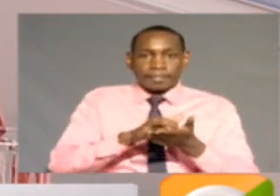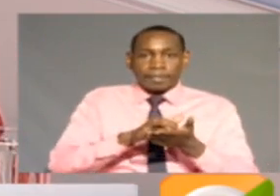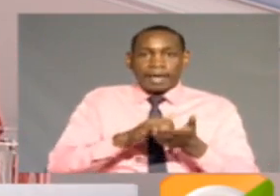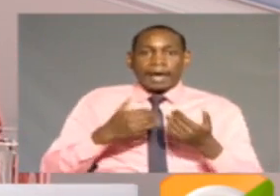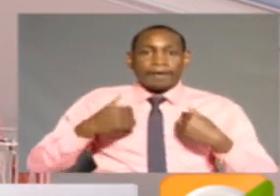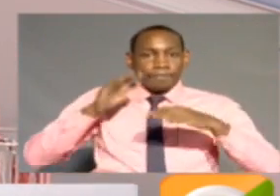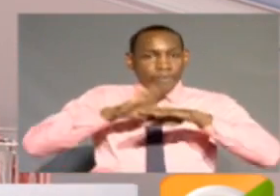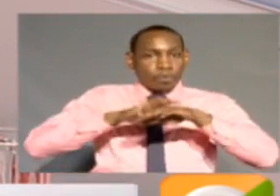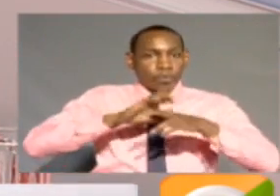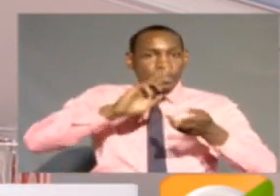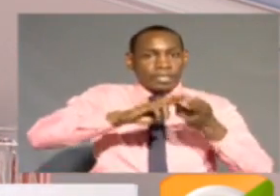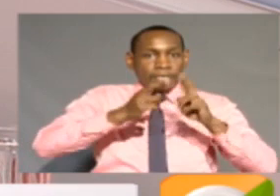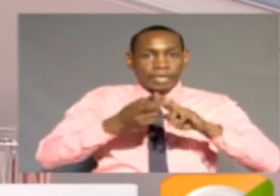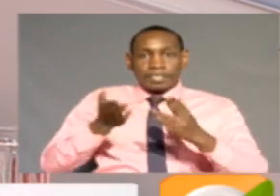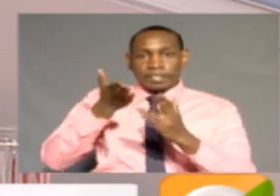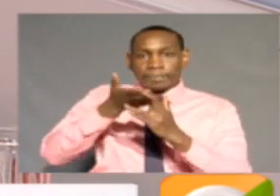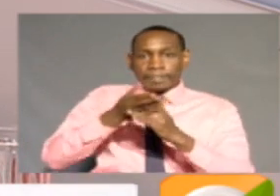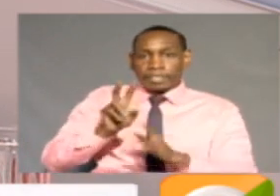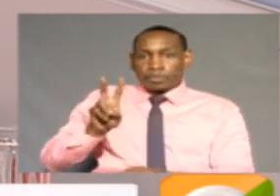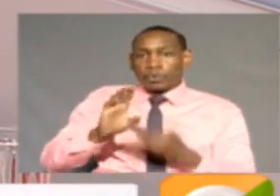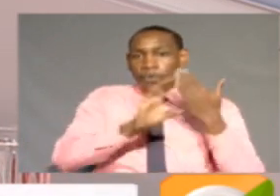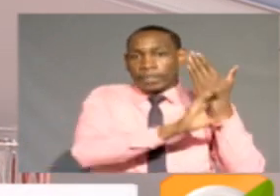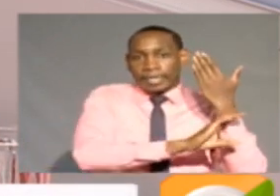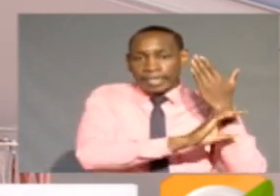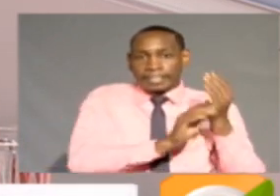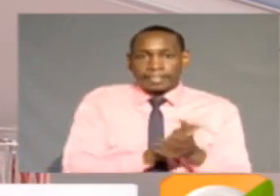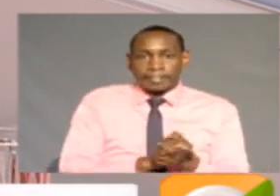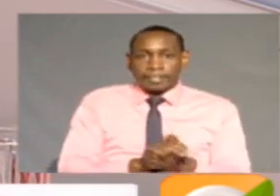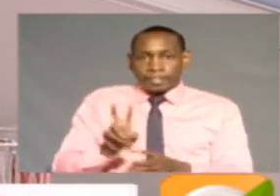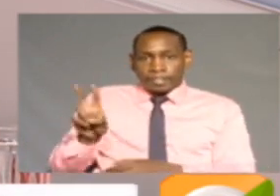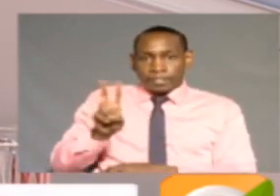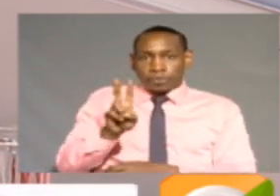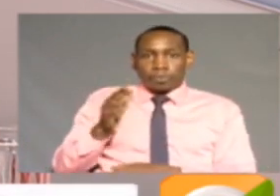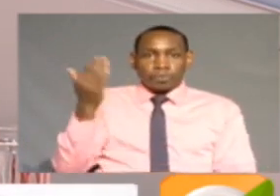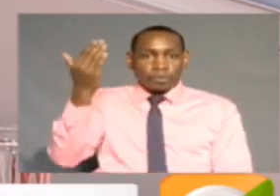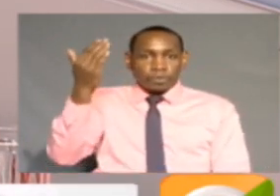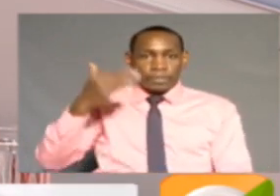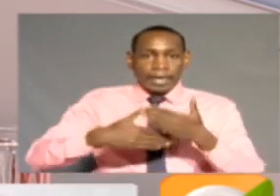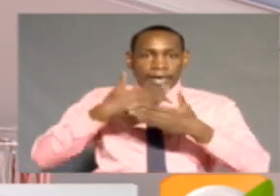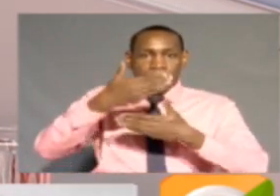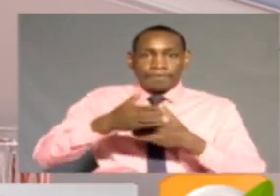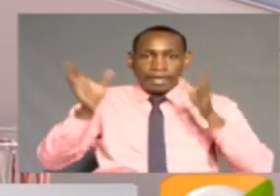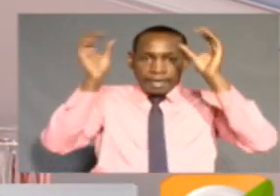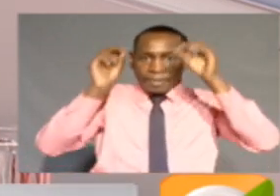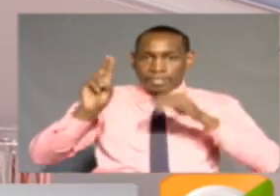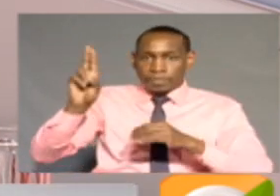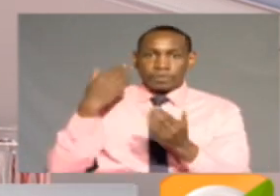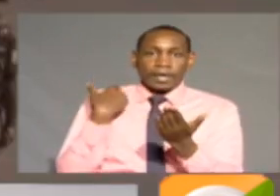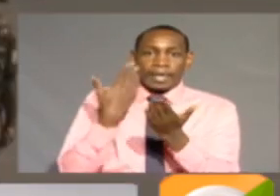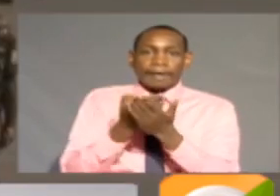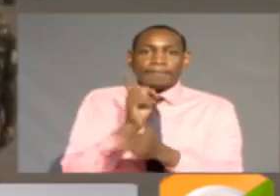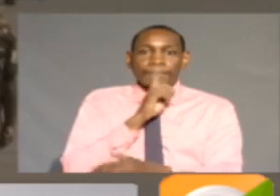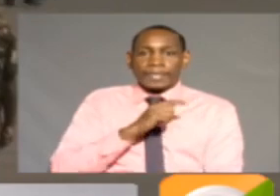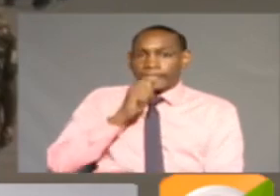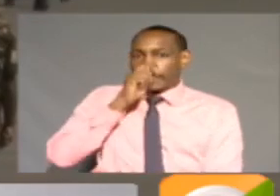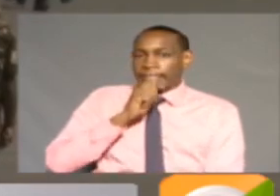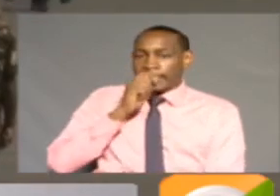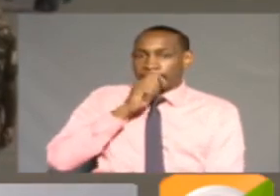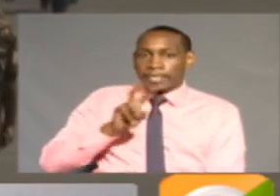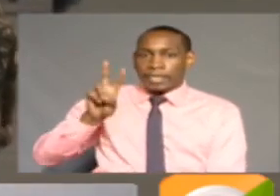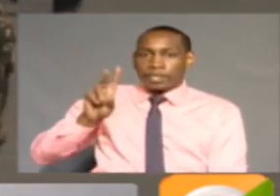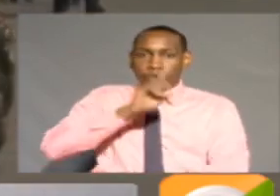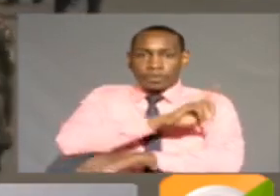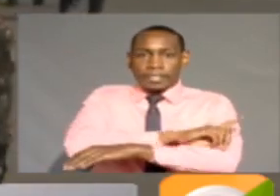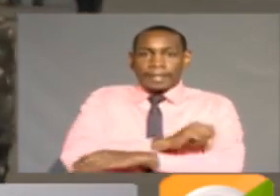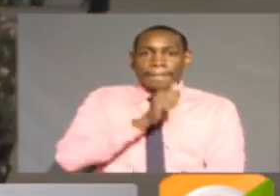good relations between the two countries. The two spoke after President Kenyatta arrived in Tanzania for a